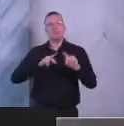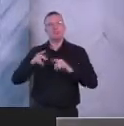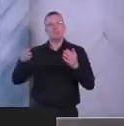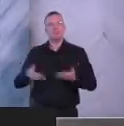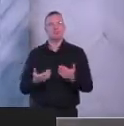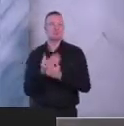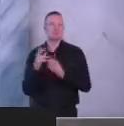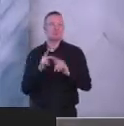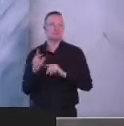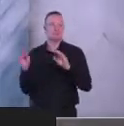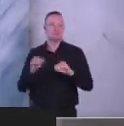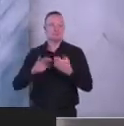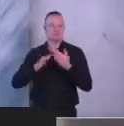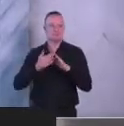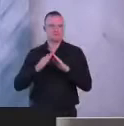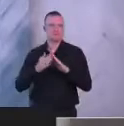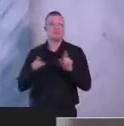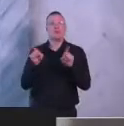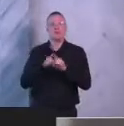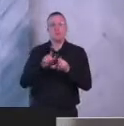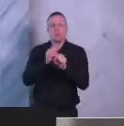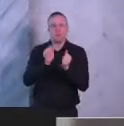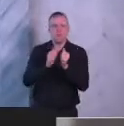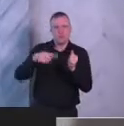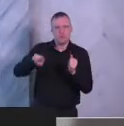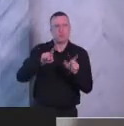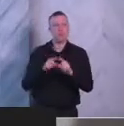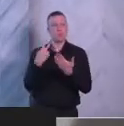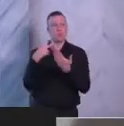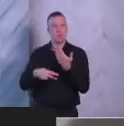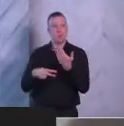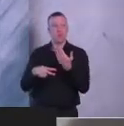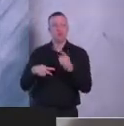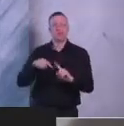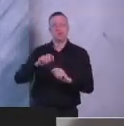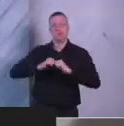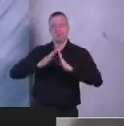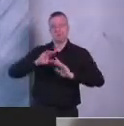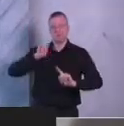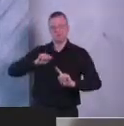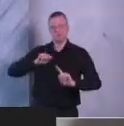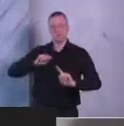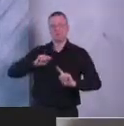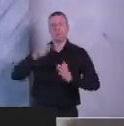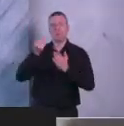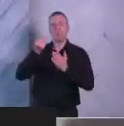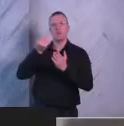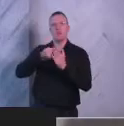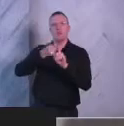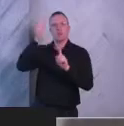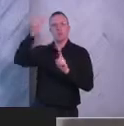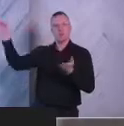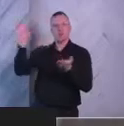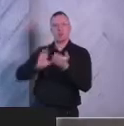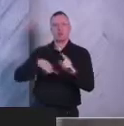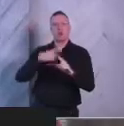people into the community and worked with them. We also had a program at one point in time that was government funded, I believe, and it was called